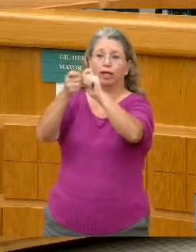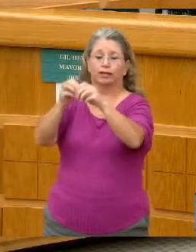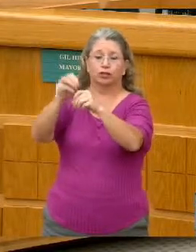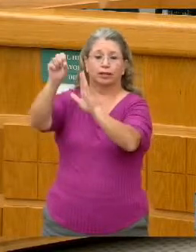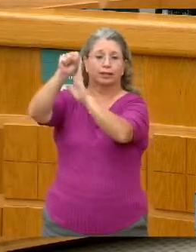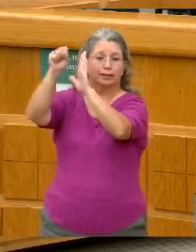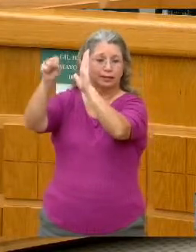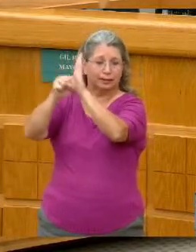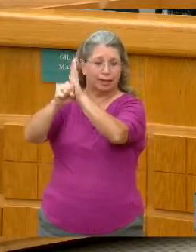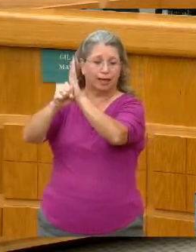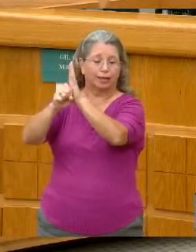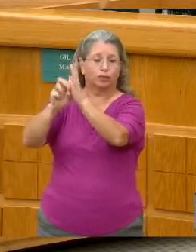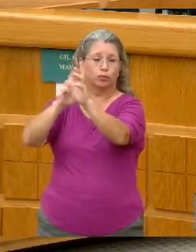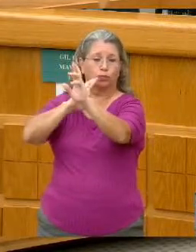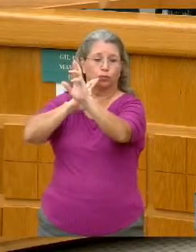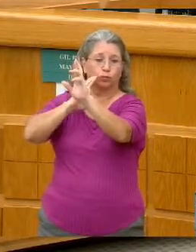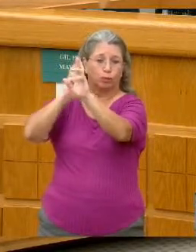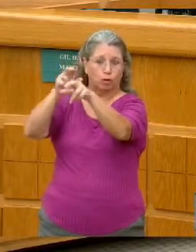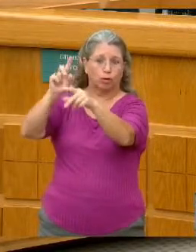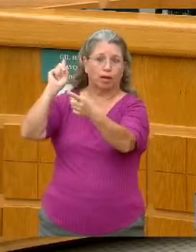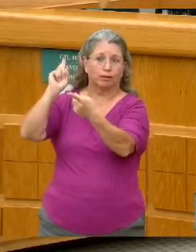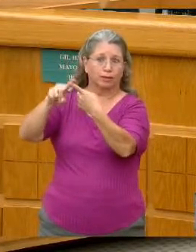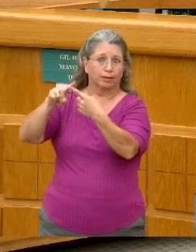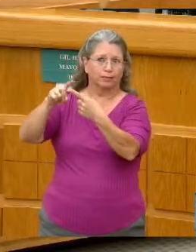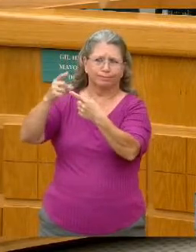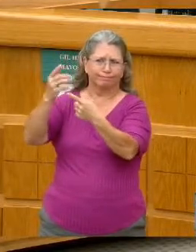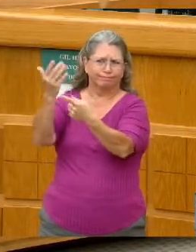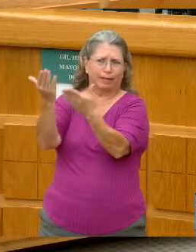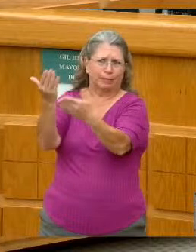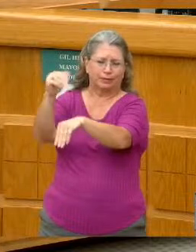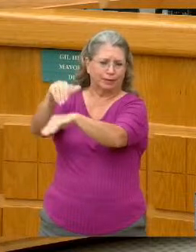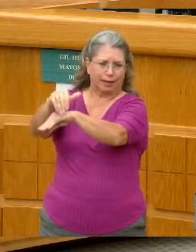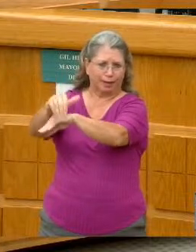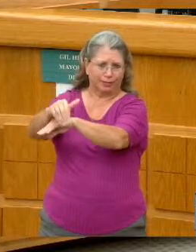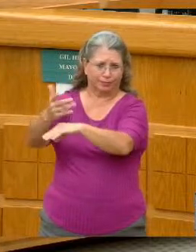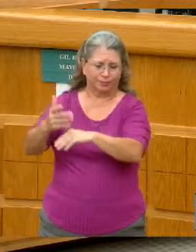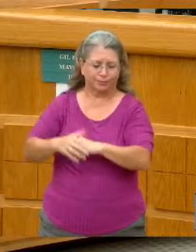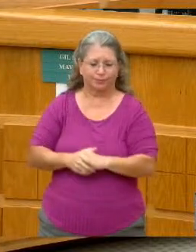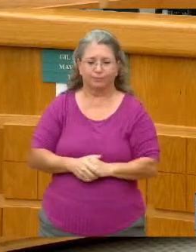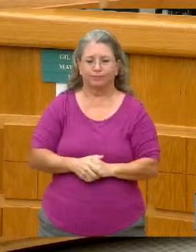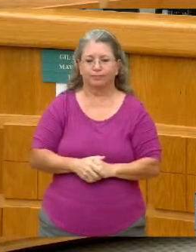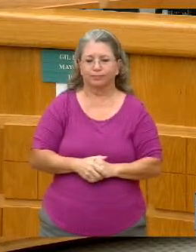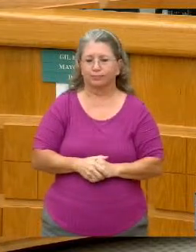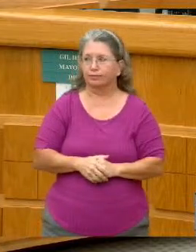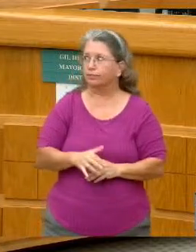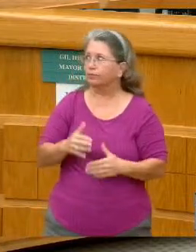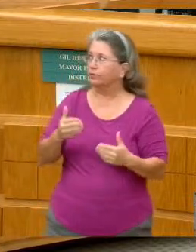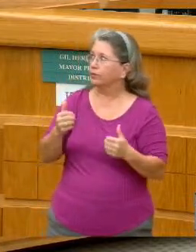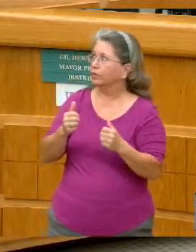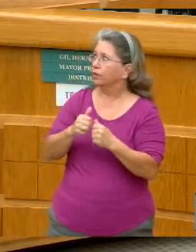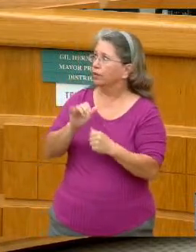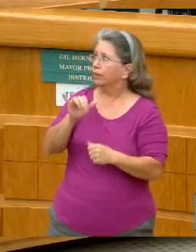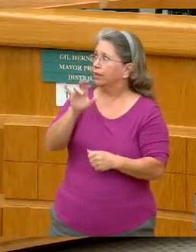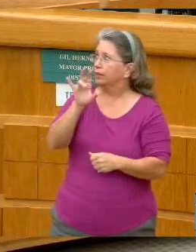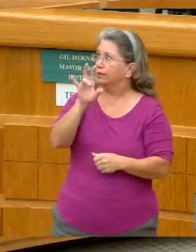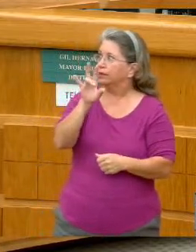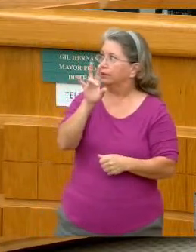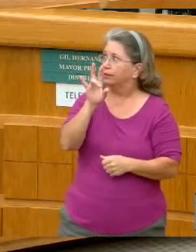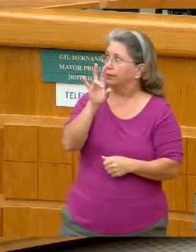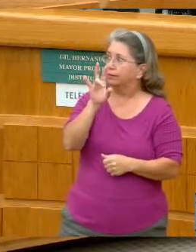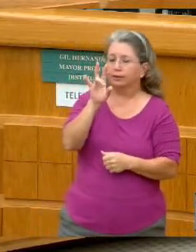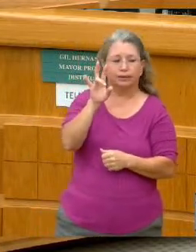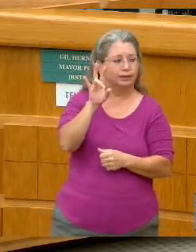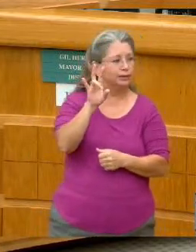were from a couple days ago. So with that, 17,700 total cases in the coastal Bend area confirmed